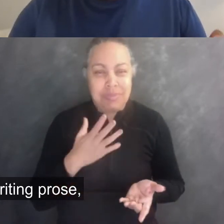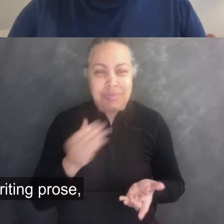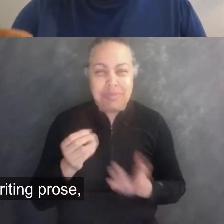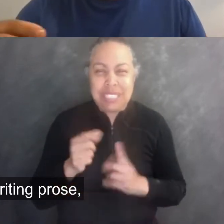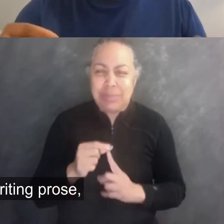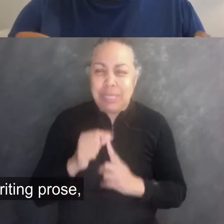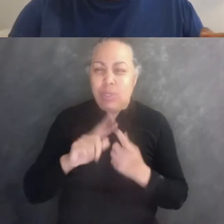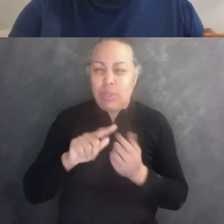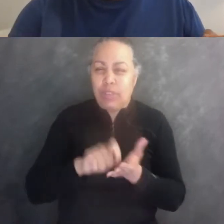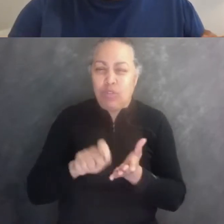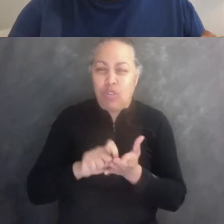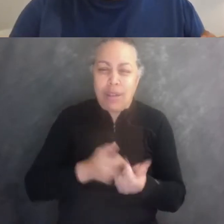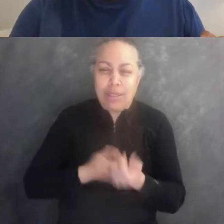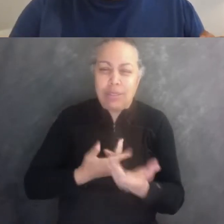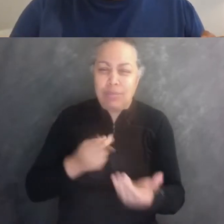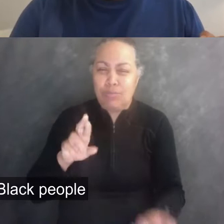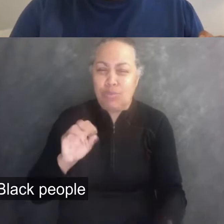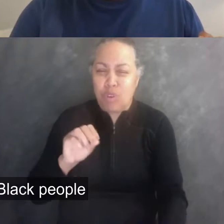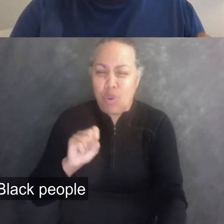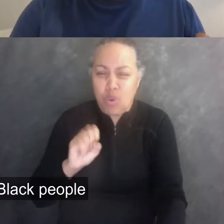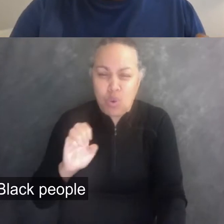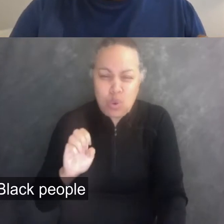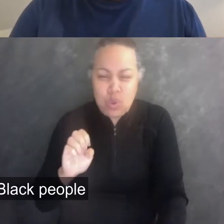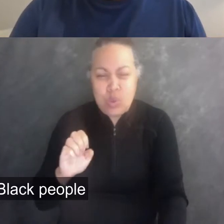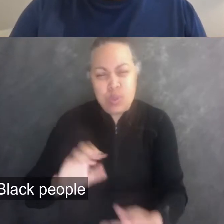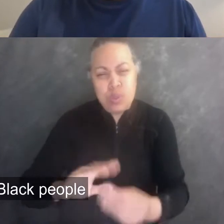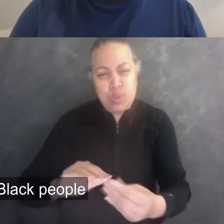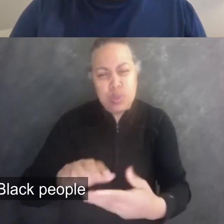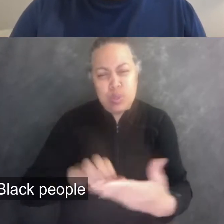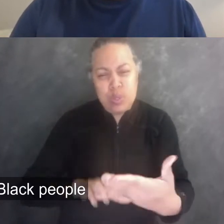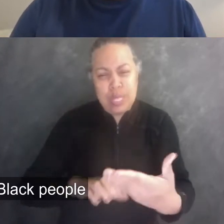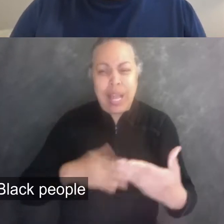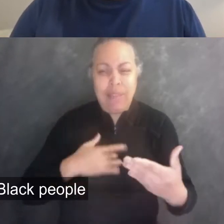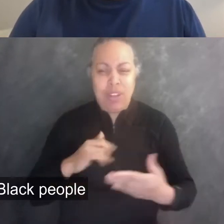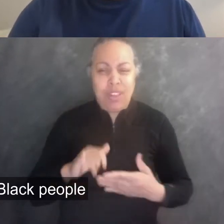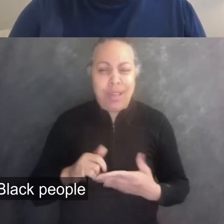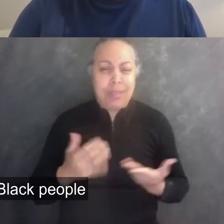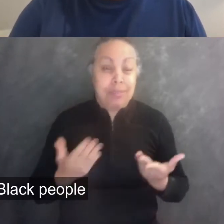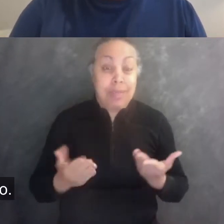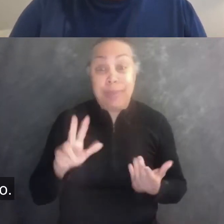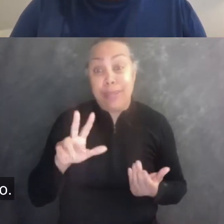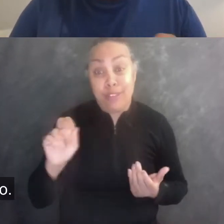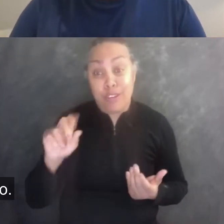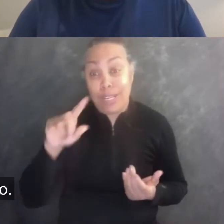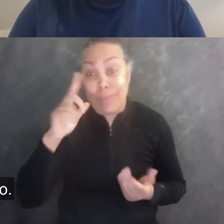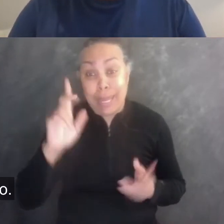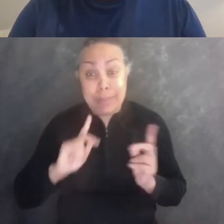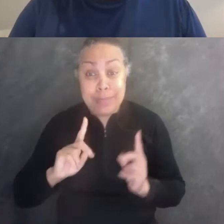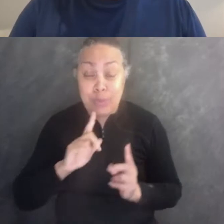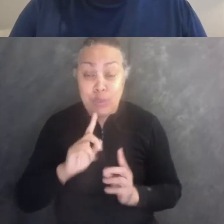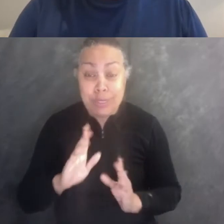especially when I'm writing prose, I feel like there's about 30 Black people who I'm writing